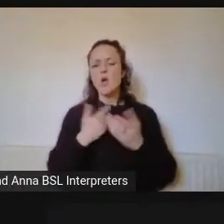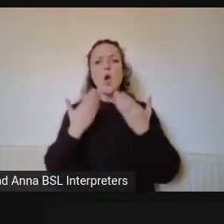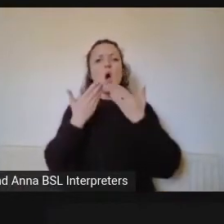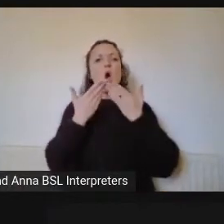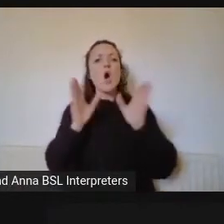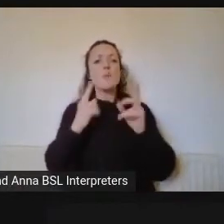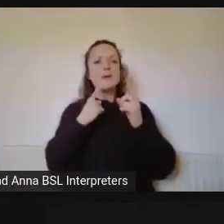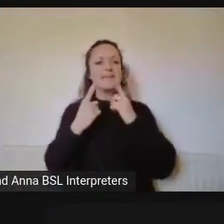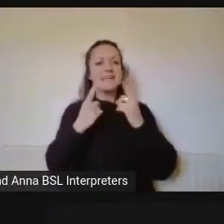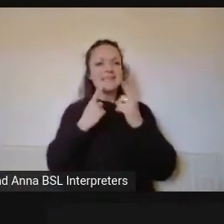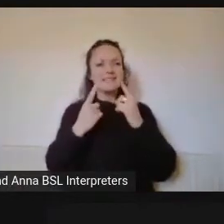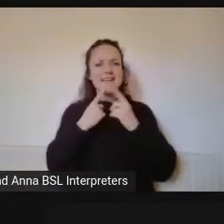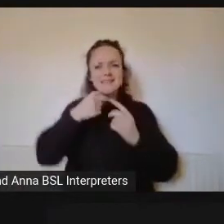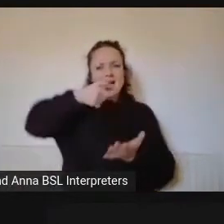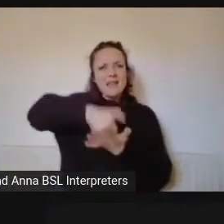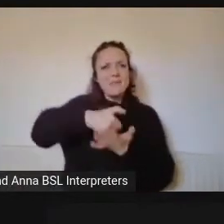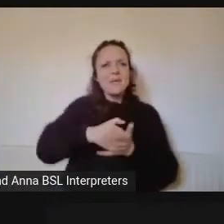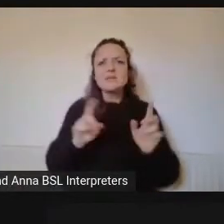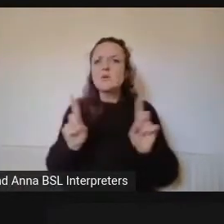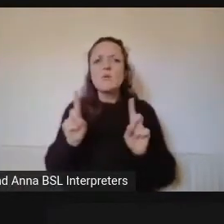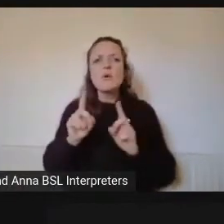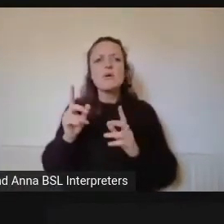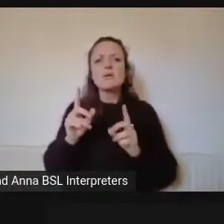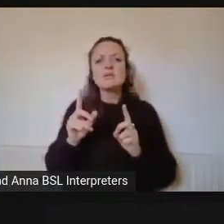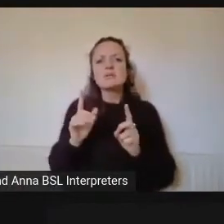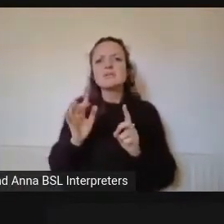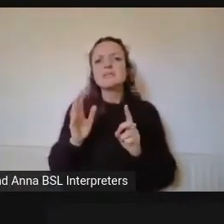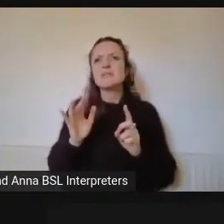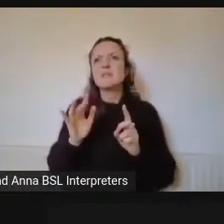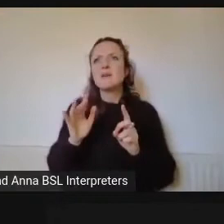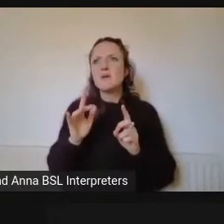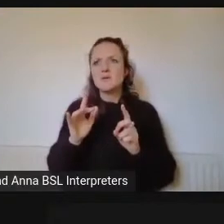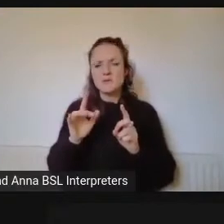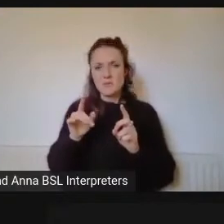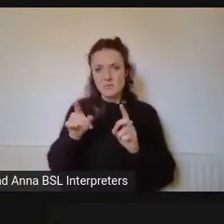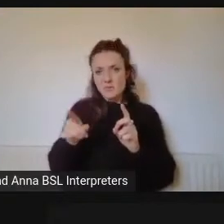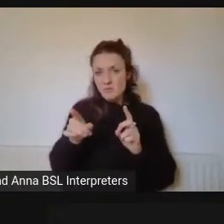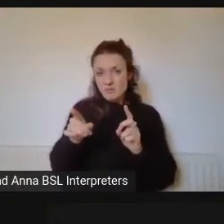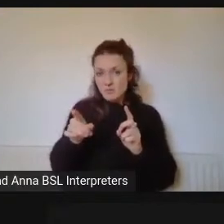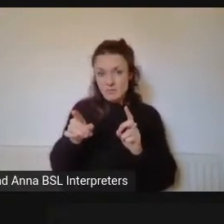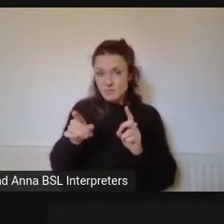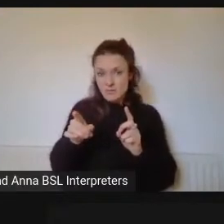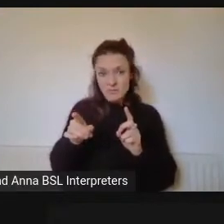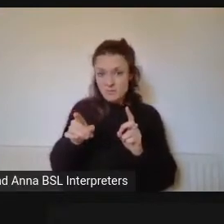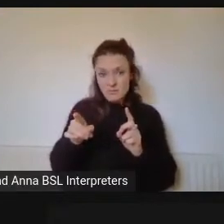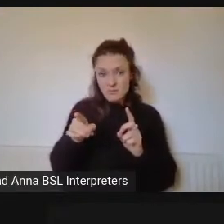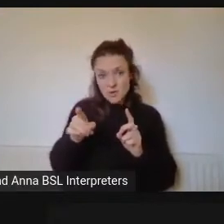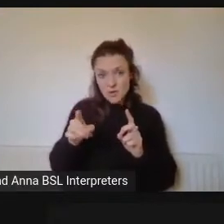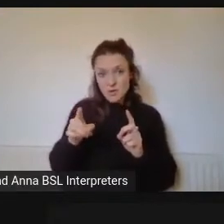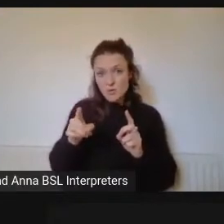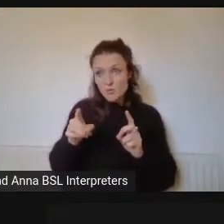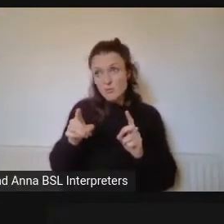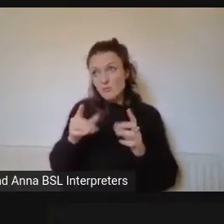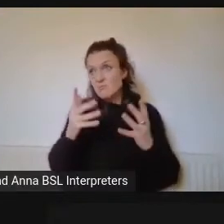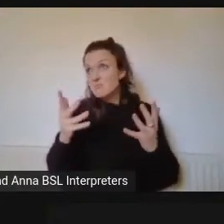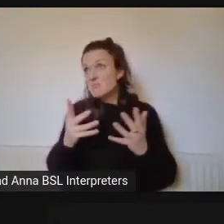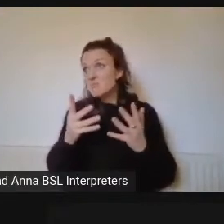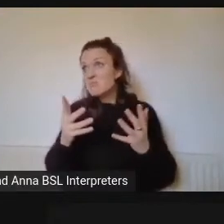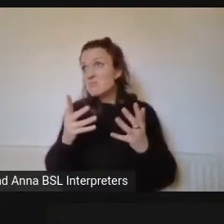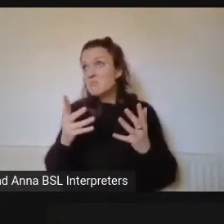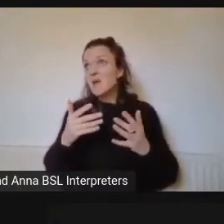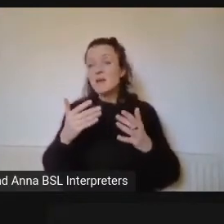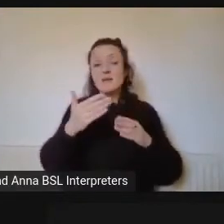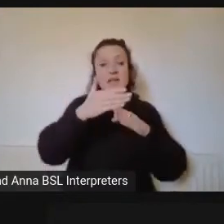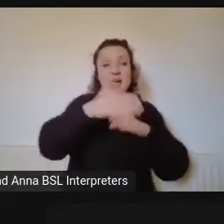well, and where you sort of see that perhaps in terms of, I guess, the efforts that are there